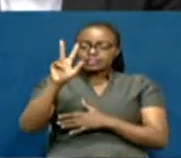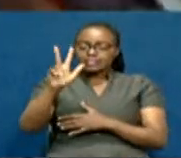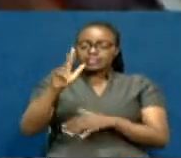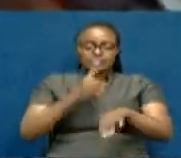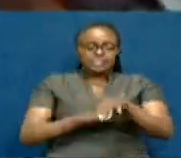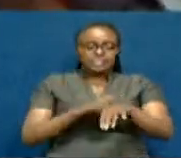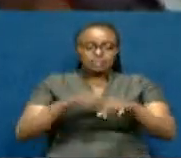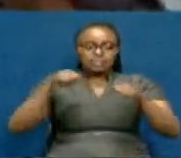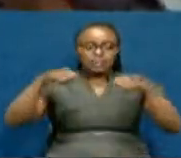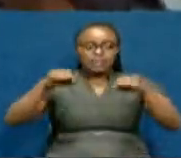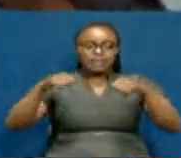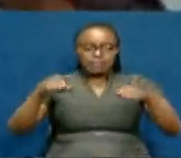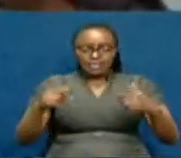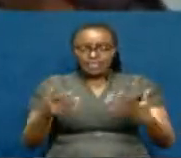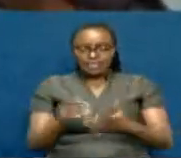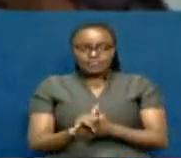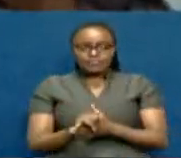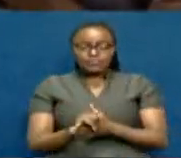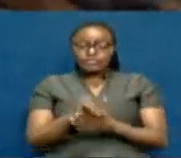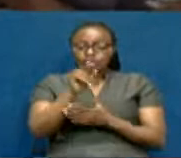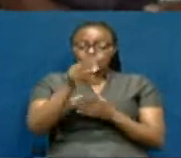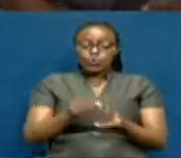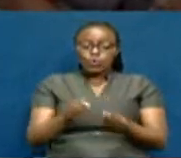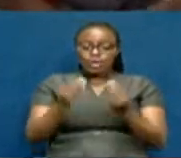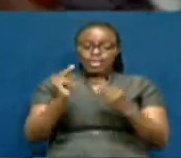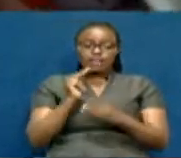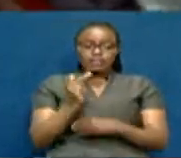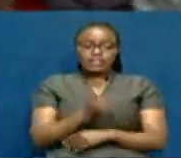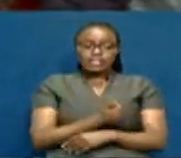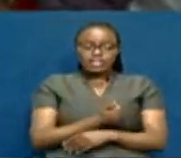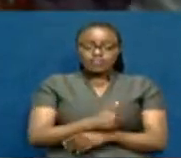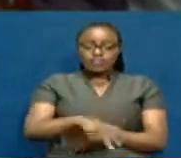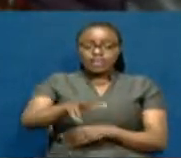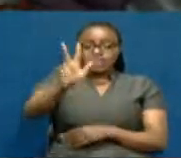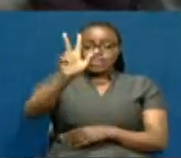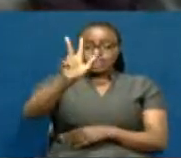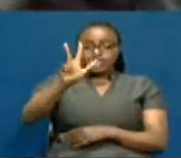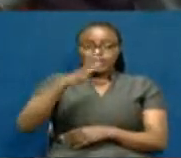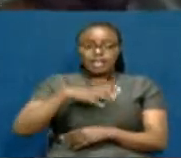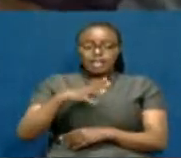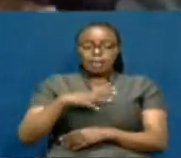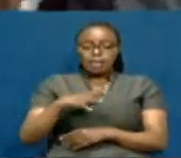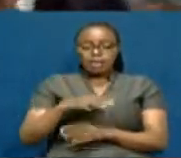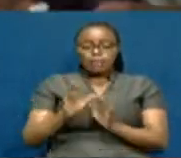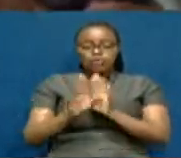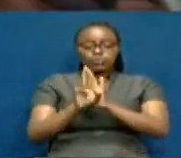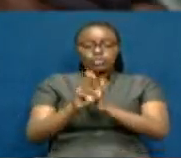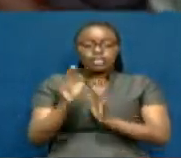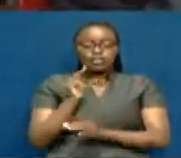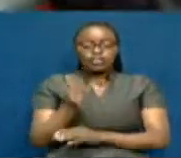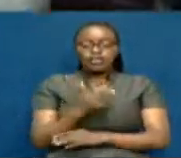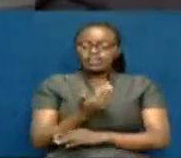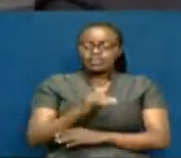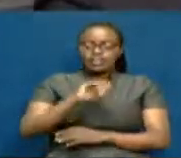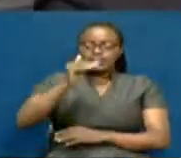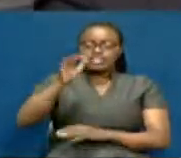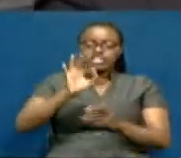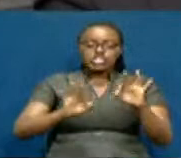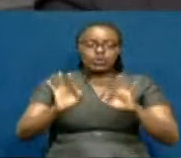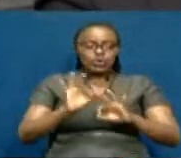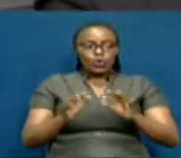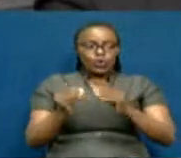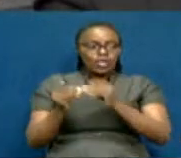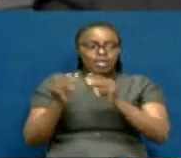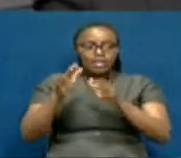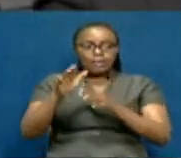pikipiki? Nations utupatie at least watu watatu, watu wakilishe pale City Hall. Na kiongozi